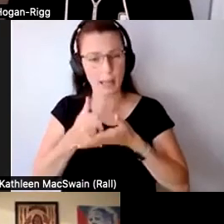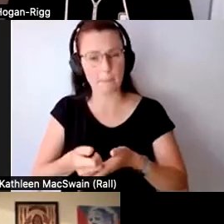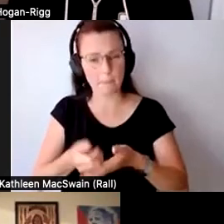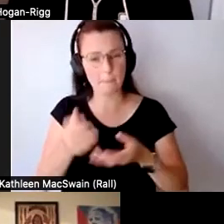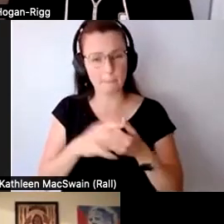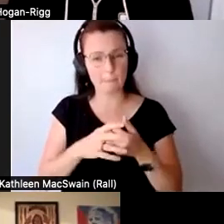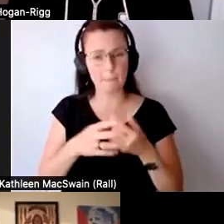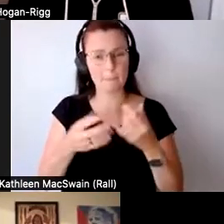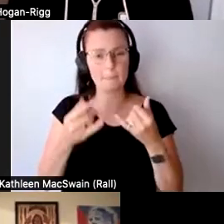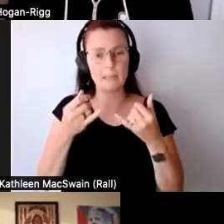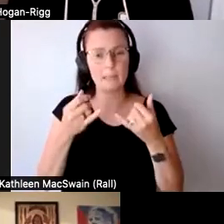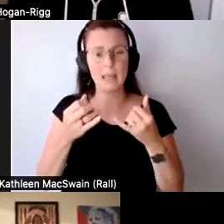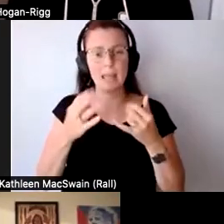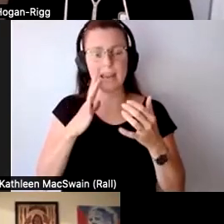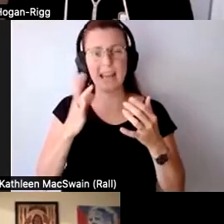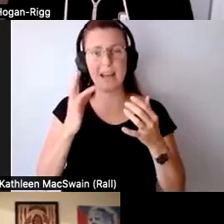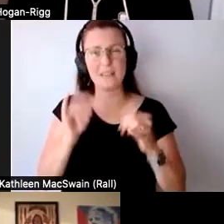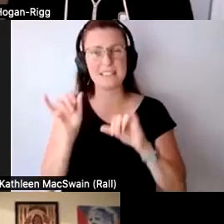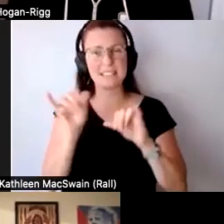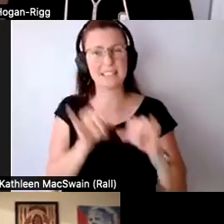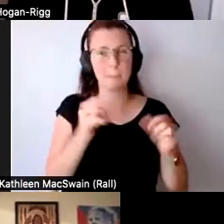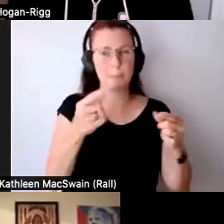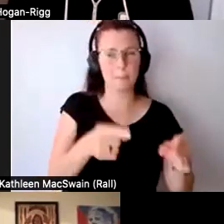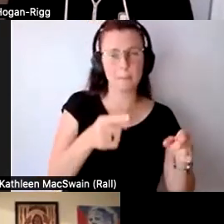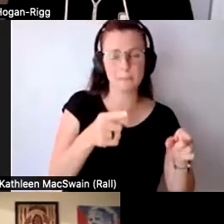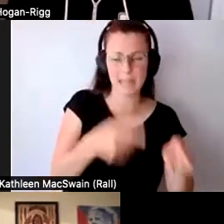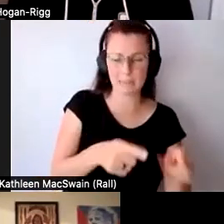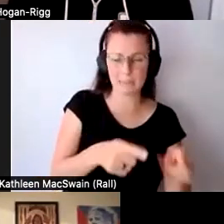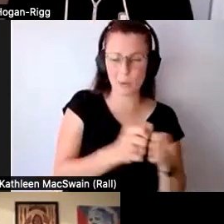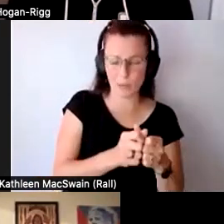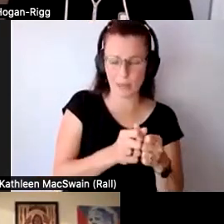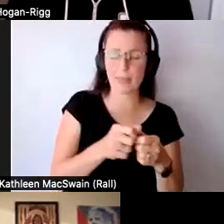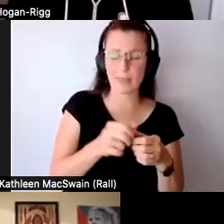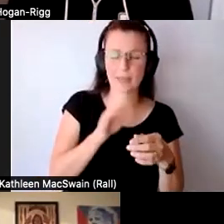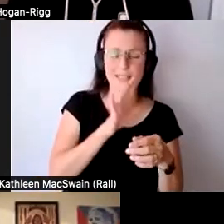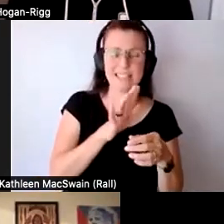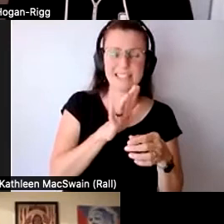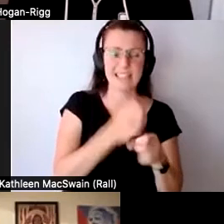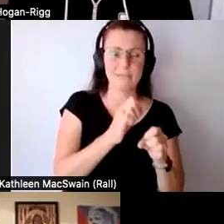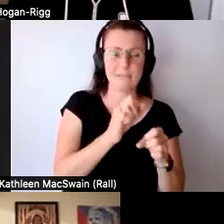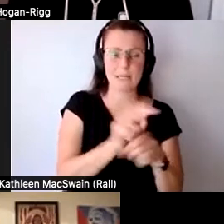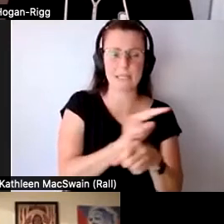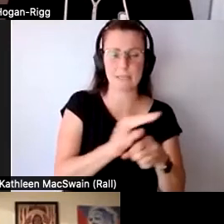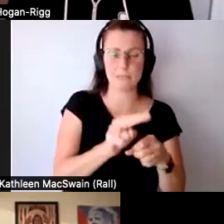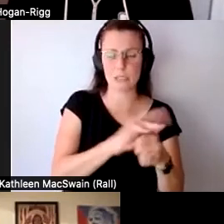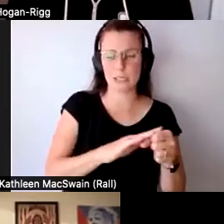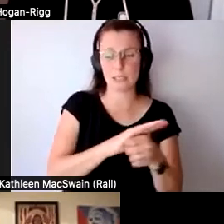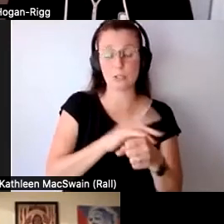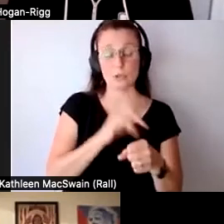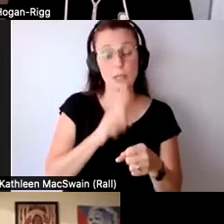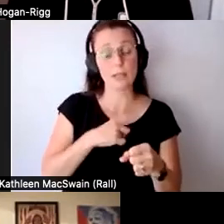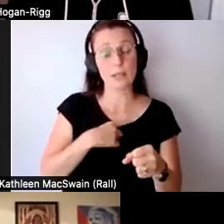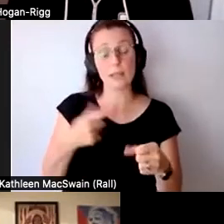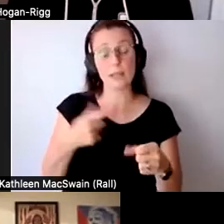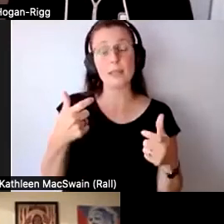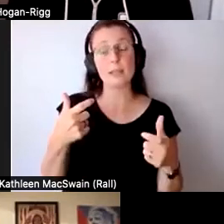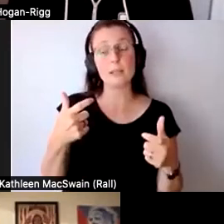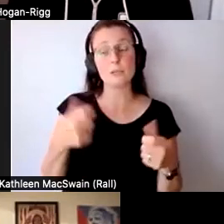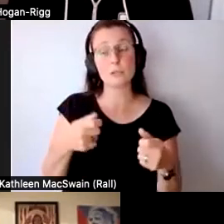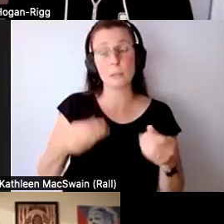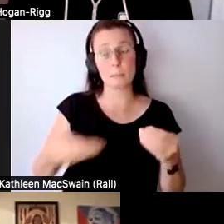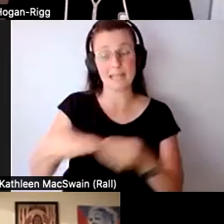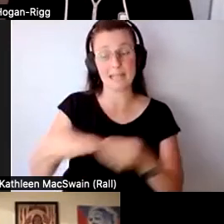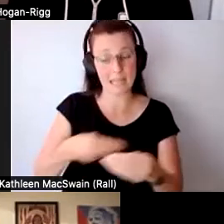consumption sites. But let me just point out, the possession of syringes, the passing out of syringes is not